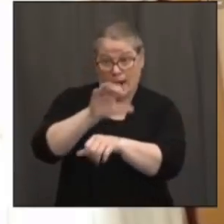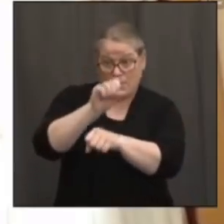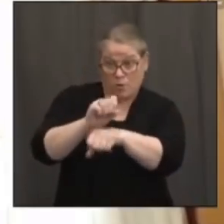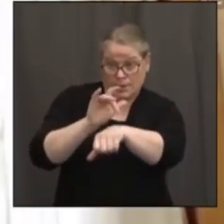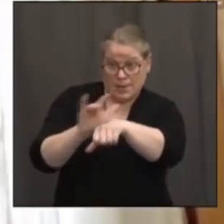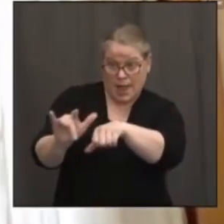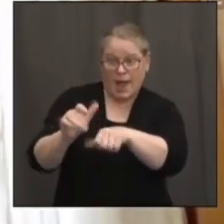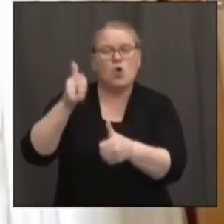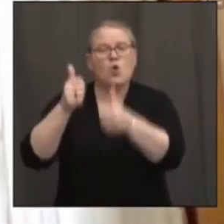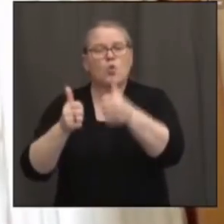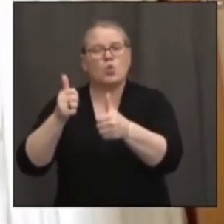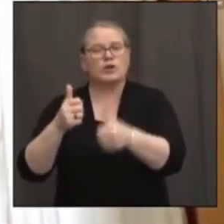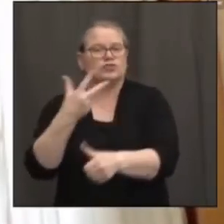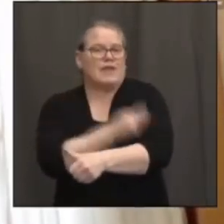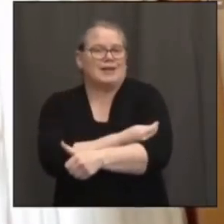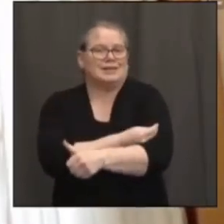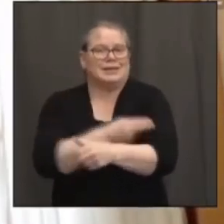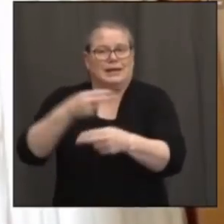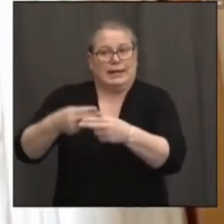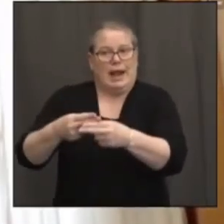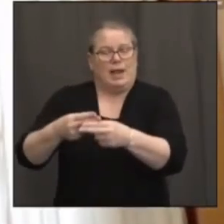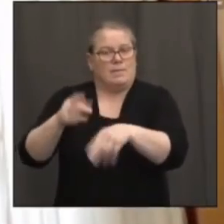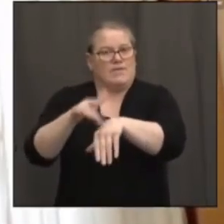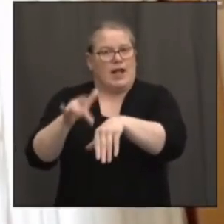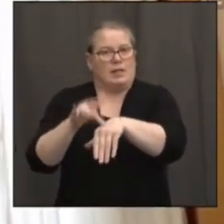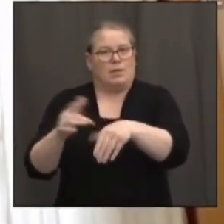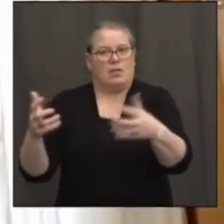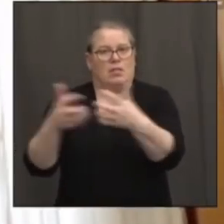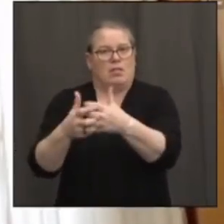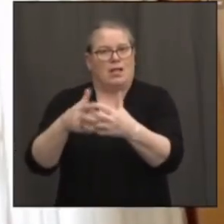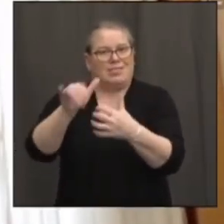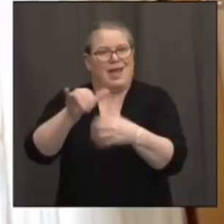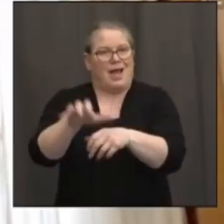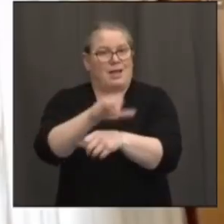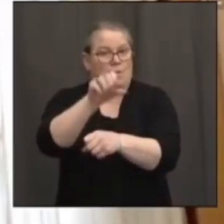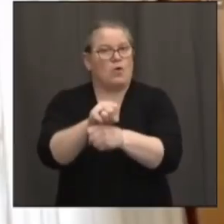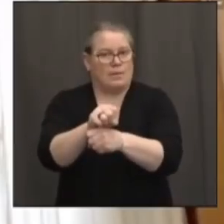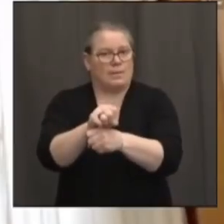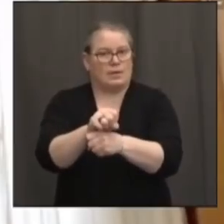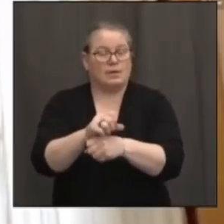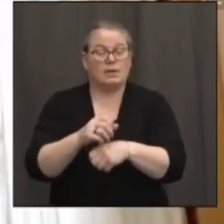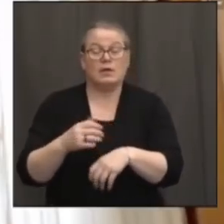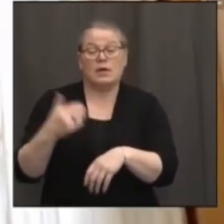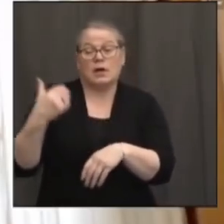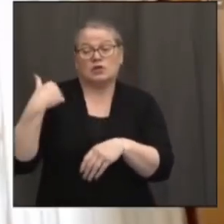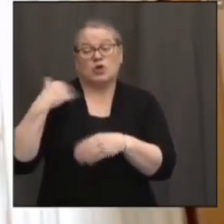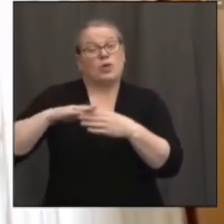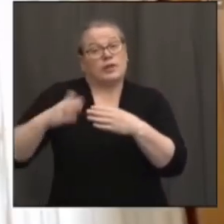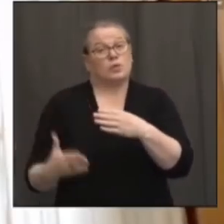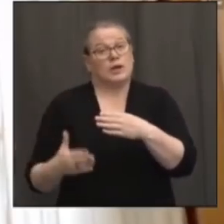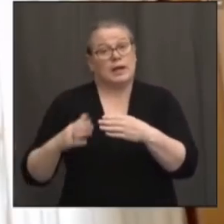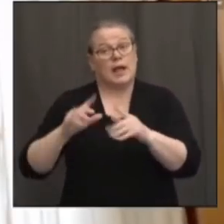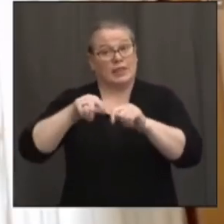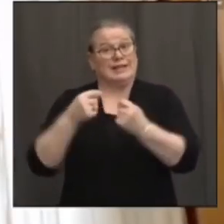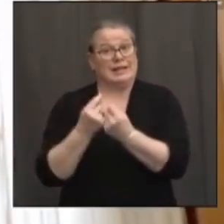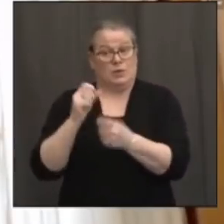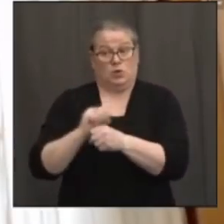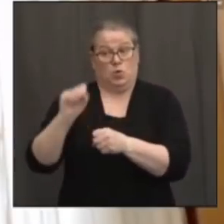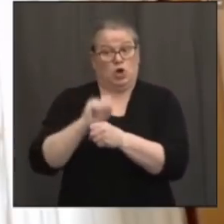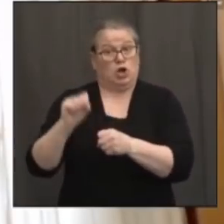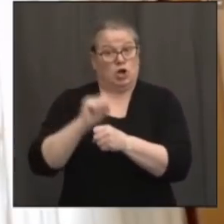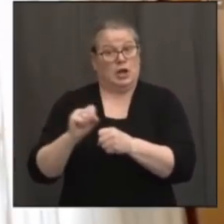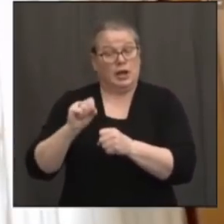what vaccine will be available. And so over the weekend, the team was working in preparation in anticipation of the approval of the